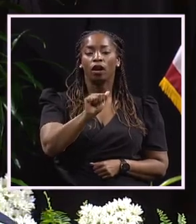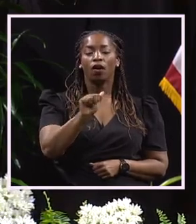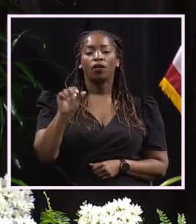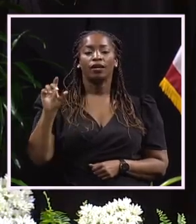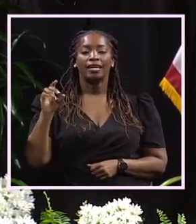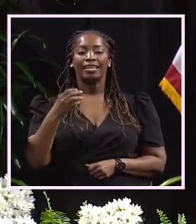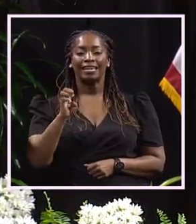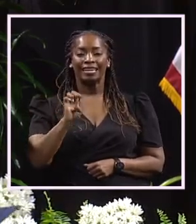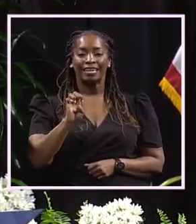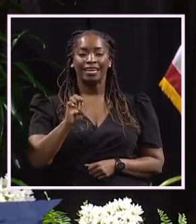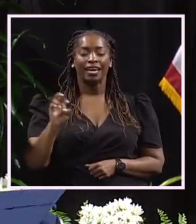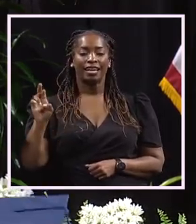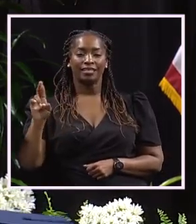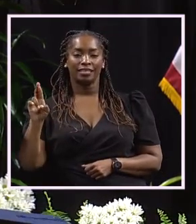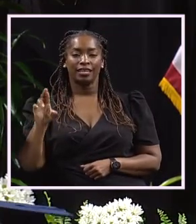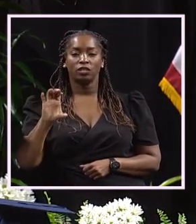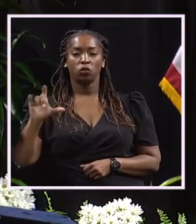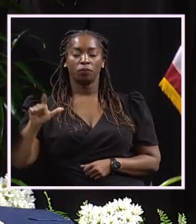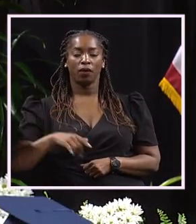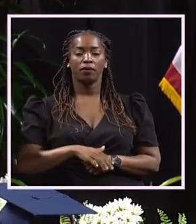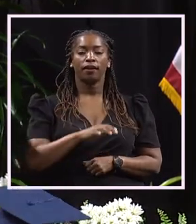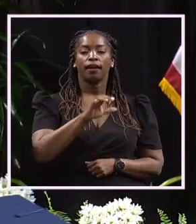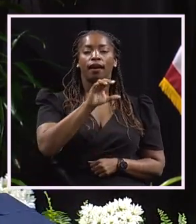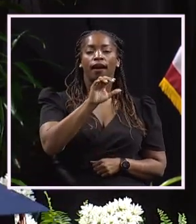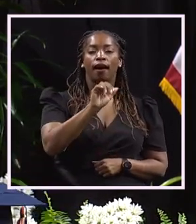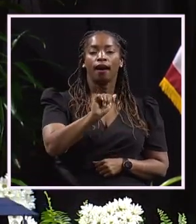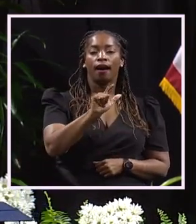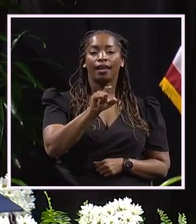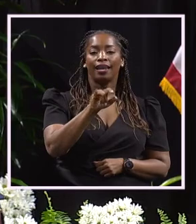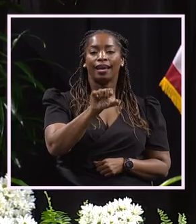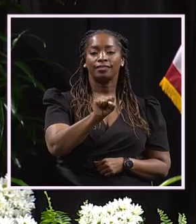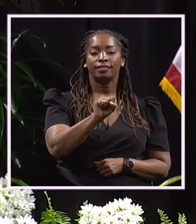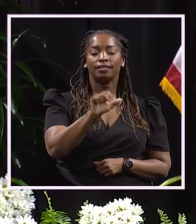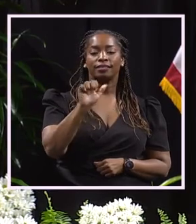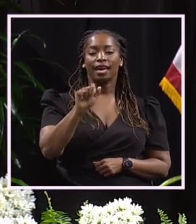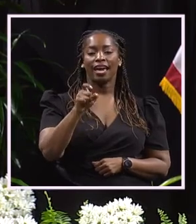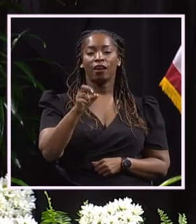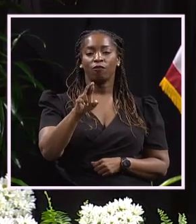laude. Alexis Avery Ritalt.